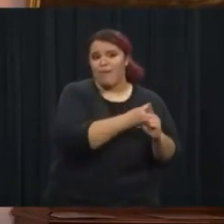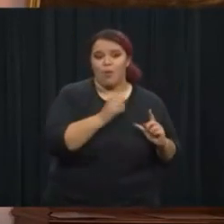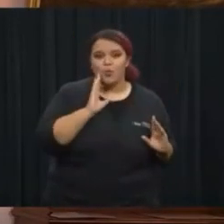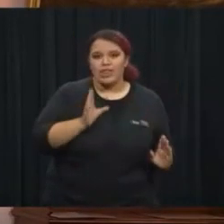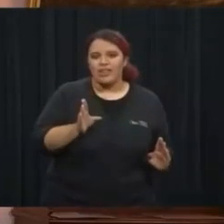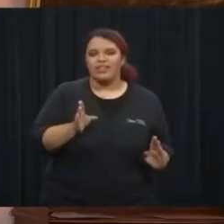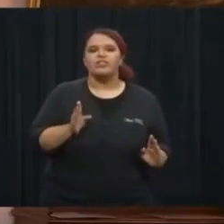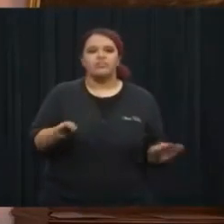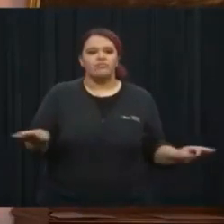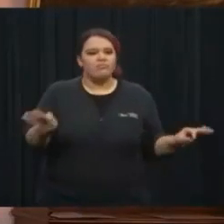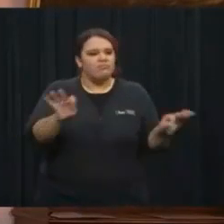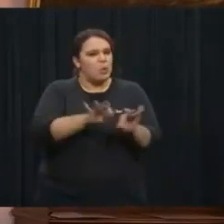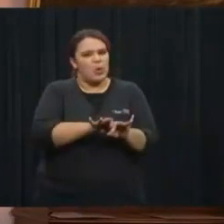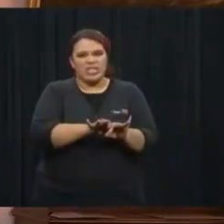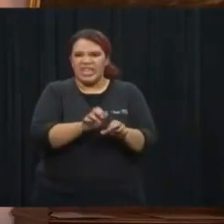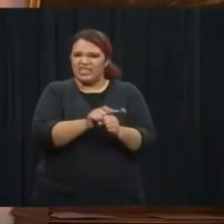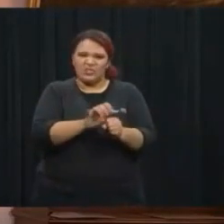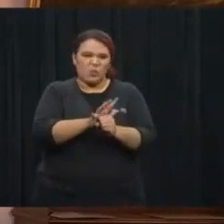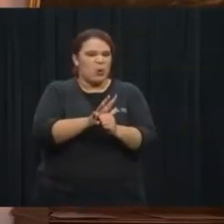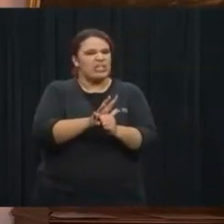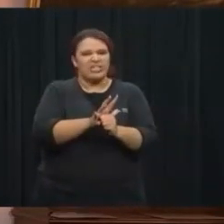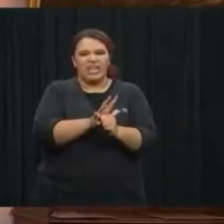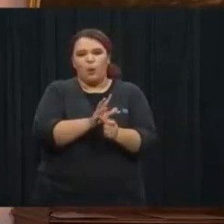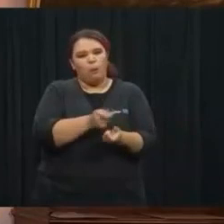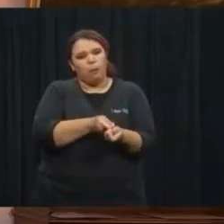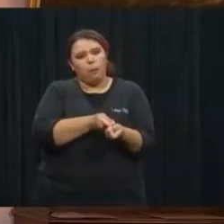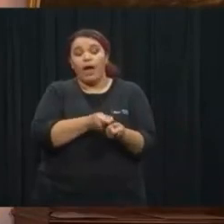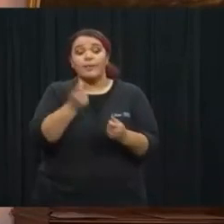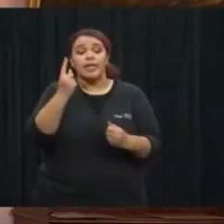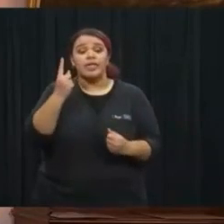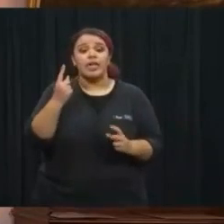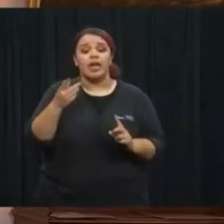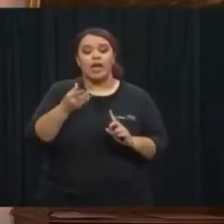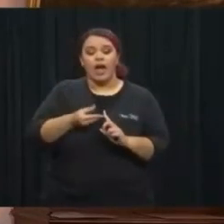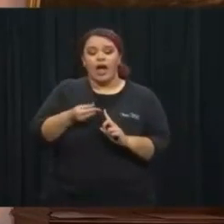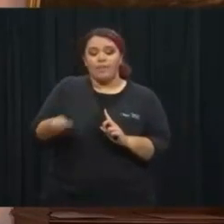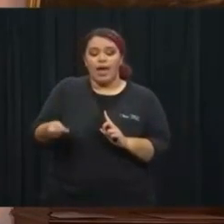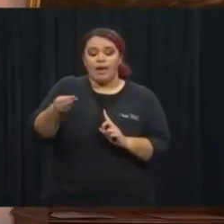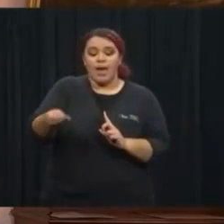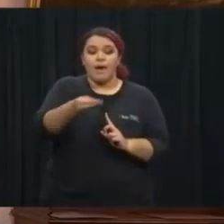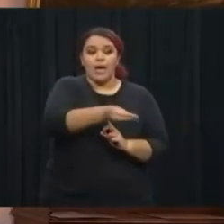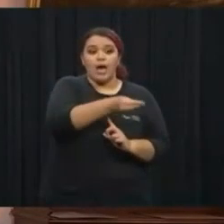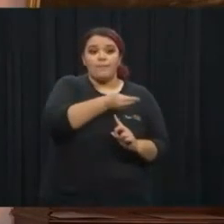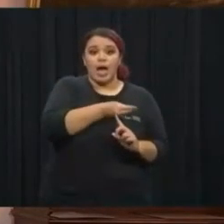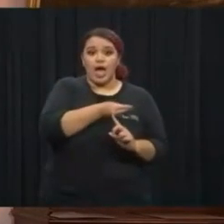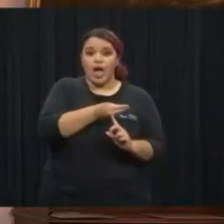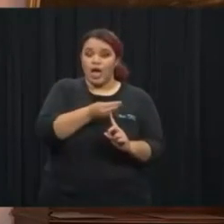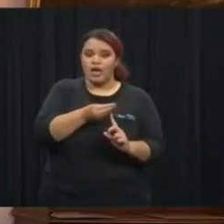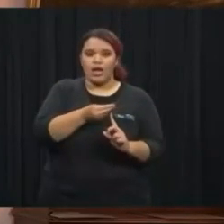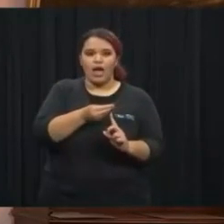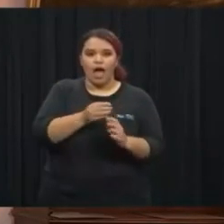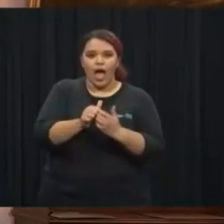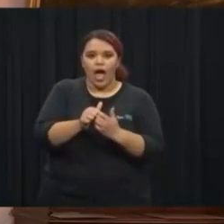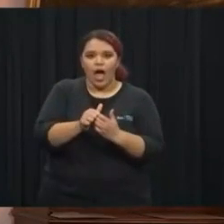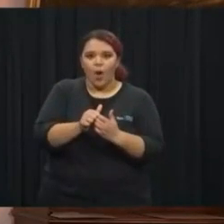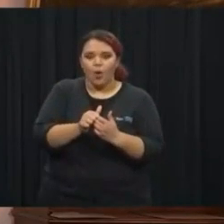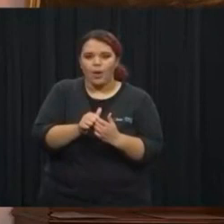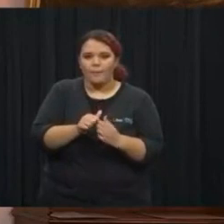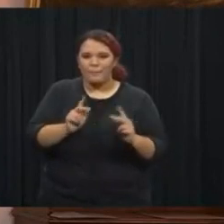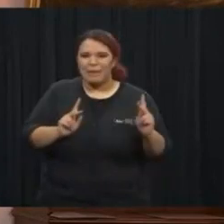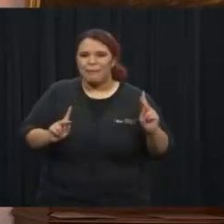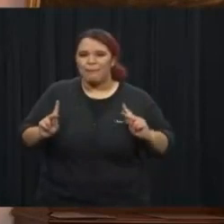Well, we've done all the orders we're going to do for today. Stay tuned. We'll be back tomorrow. Any more specifics on some of